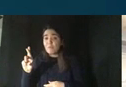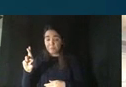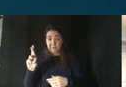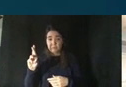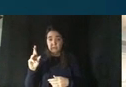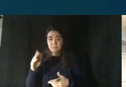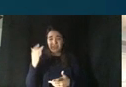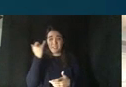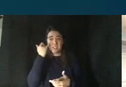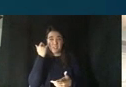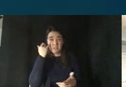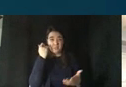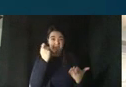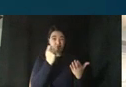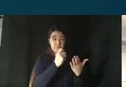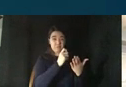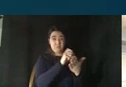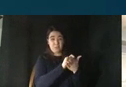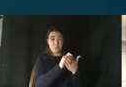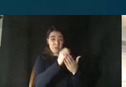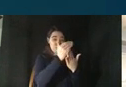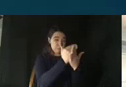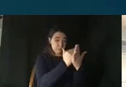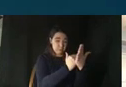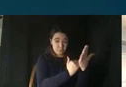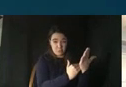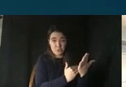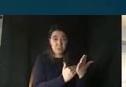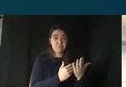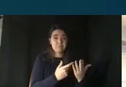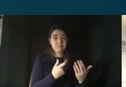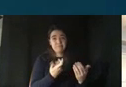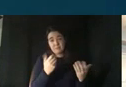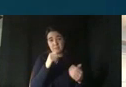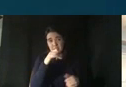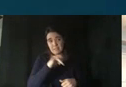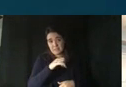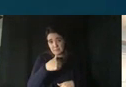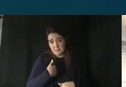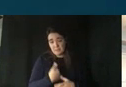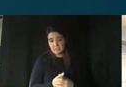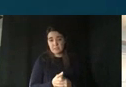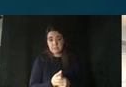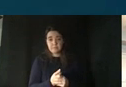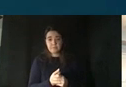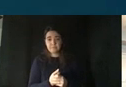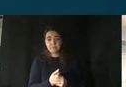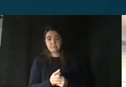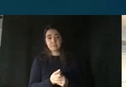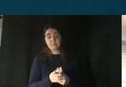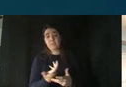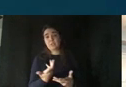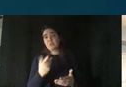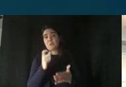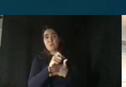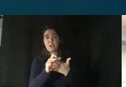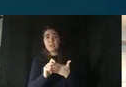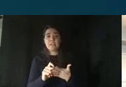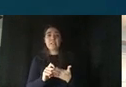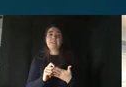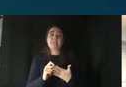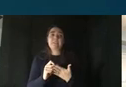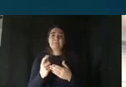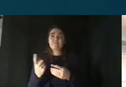And the inspirations, we've already talked about this as well, can come from anywhere. The Secret Sky came from Afghanistan. A Land of Permanent Goodbyes came